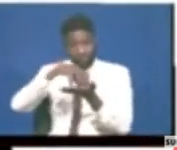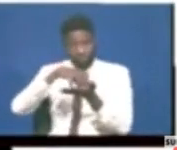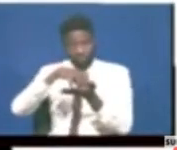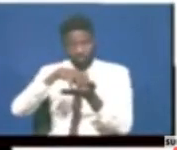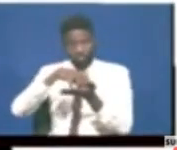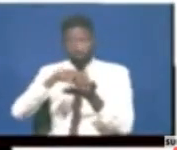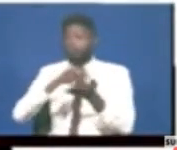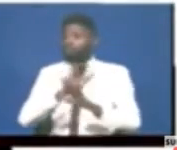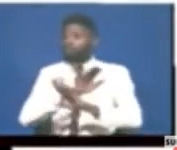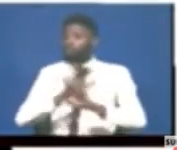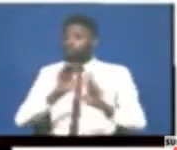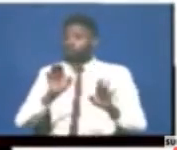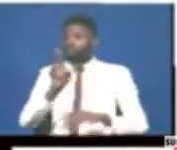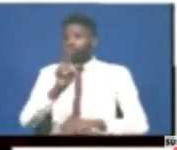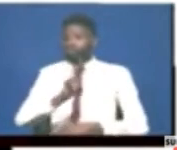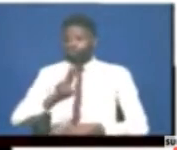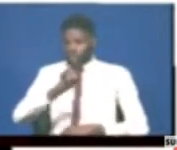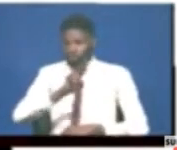kit.